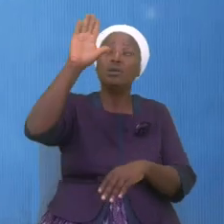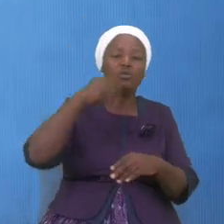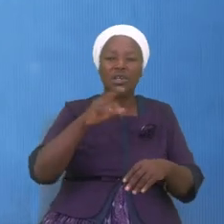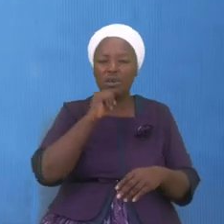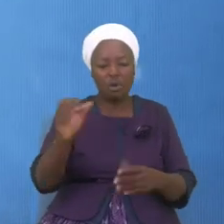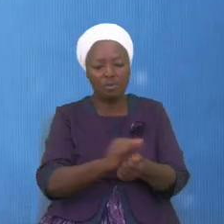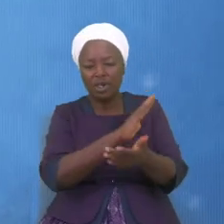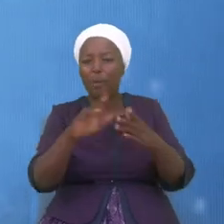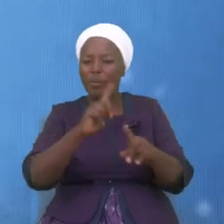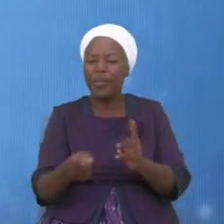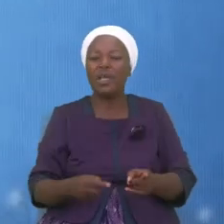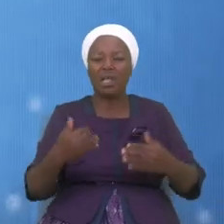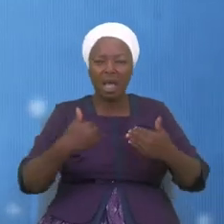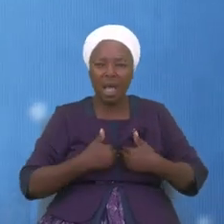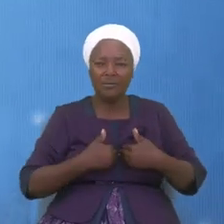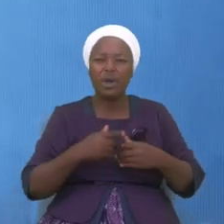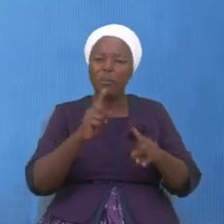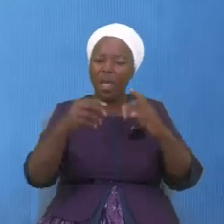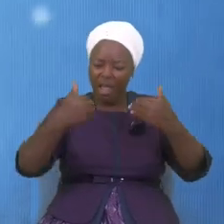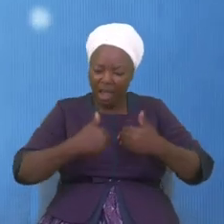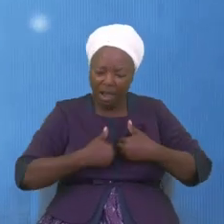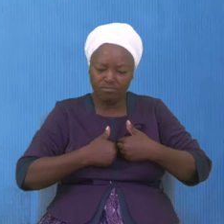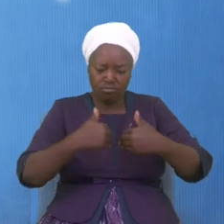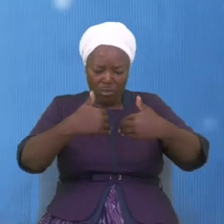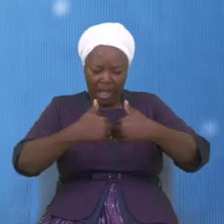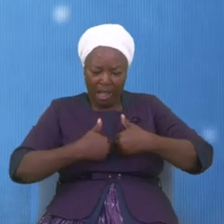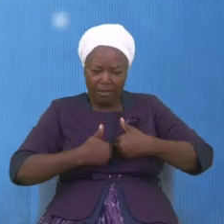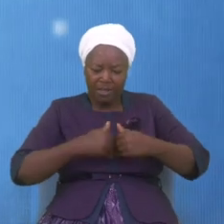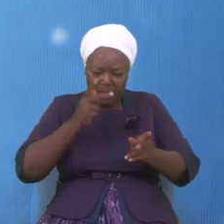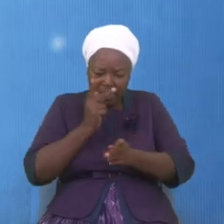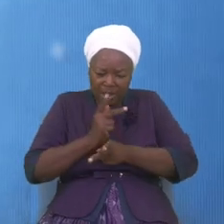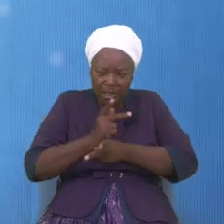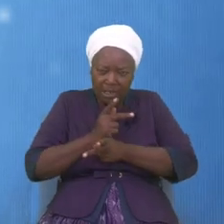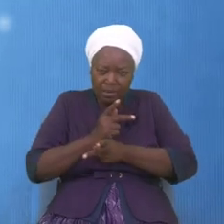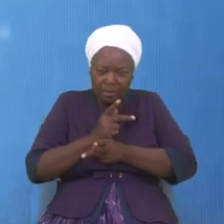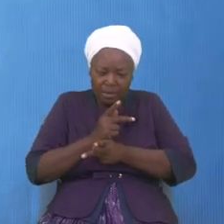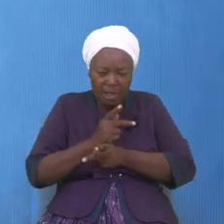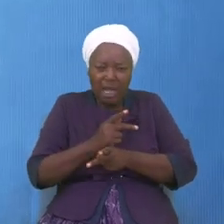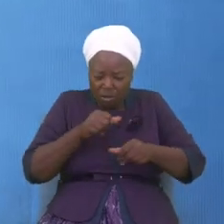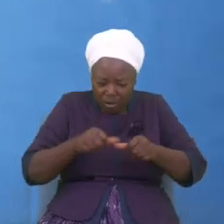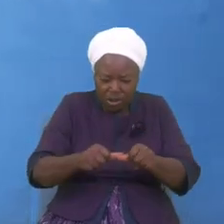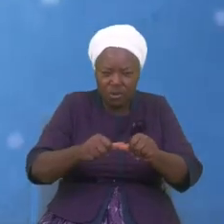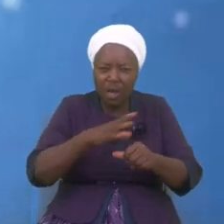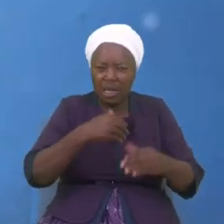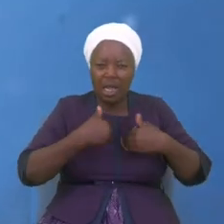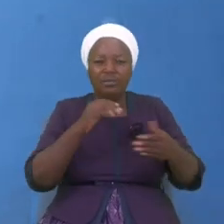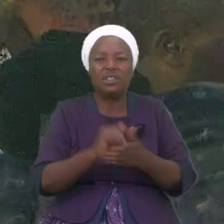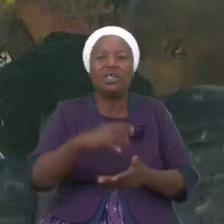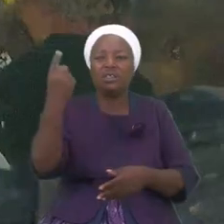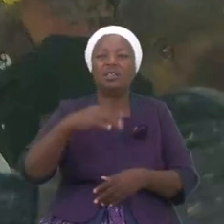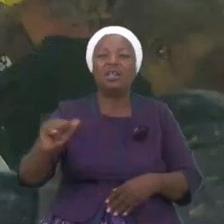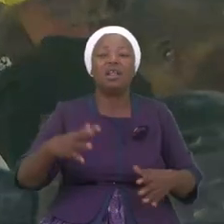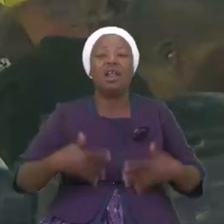but have, possess, retain eternal life. You have eternal life